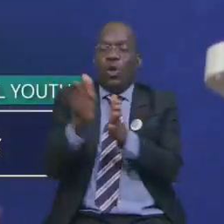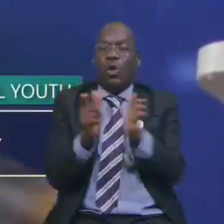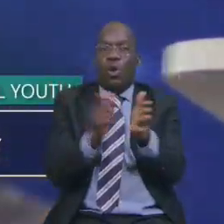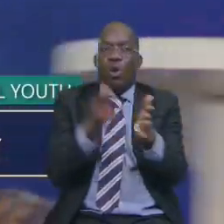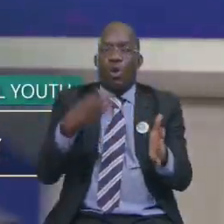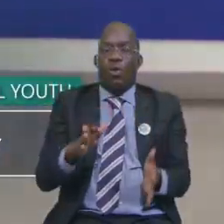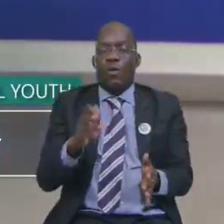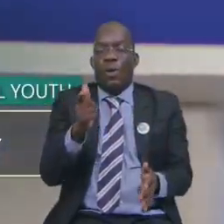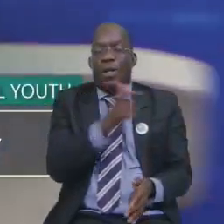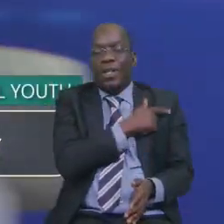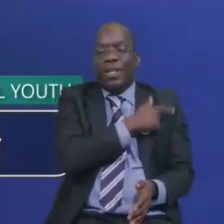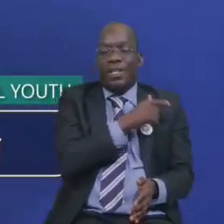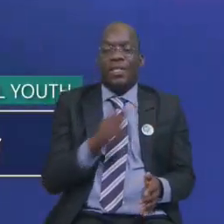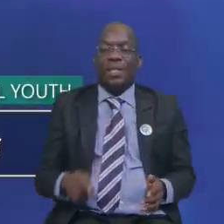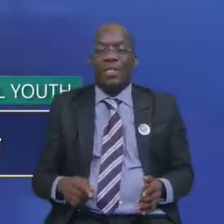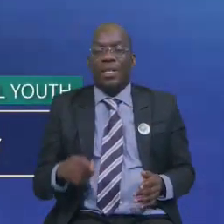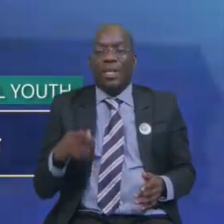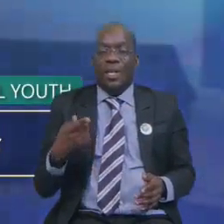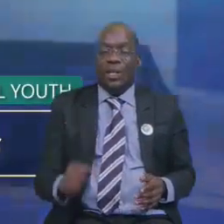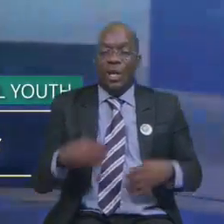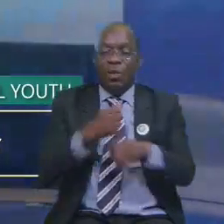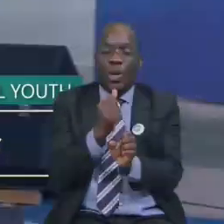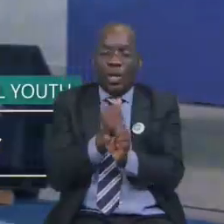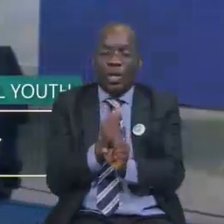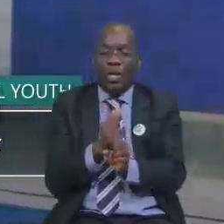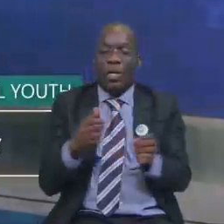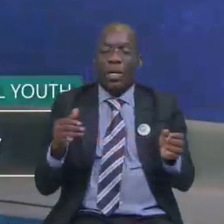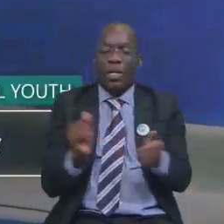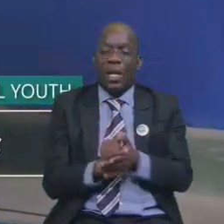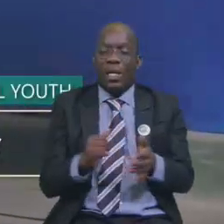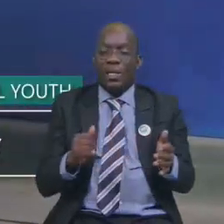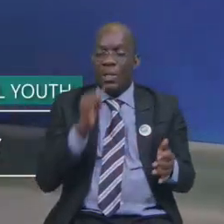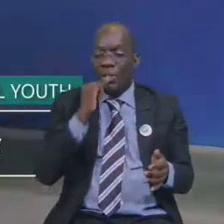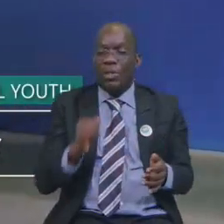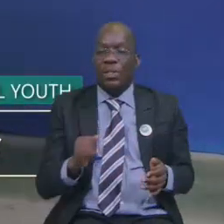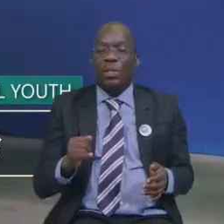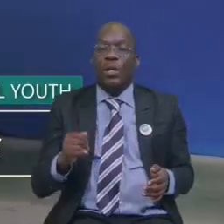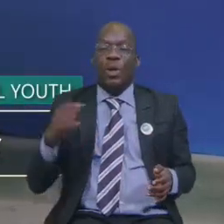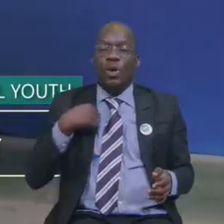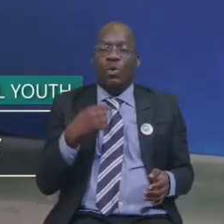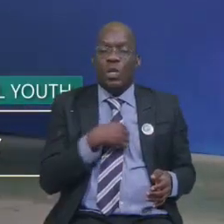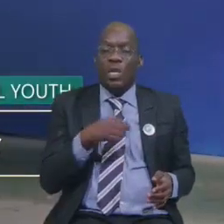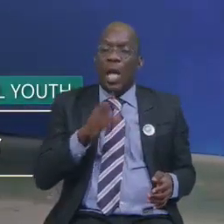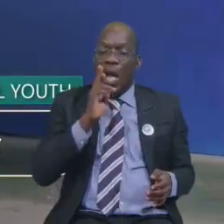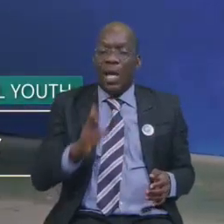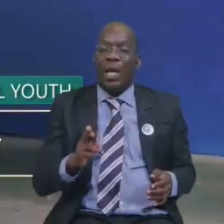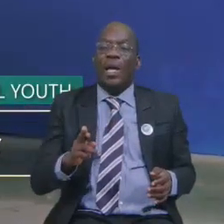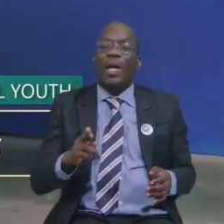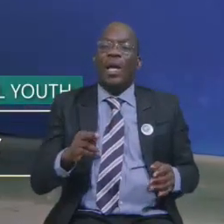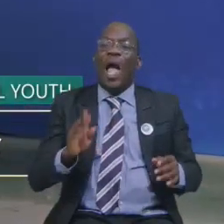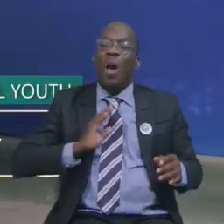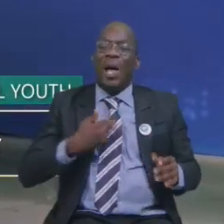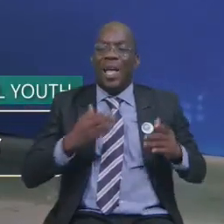The constitution. You understand constitution? That's our mind, that's our habit, that's our life. And it's like